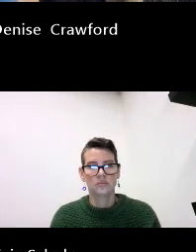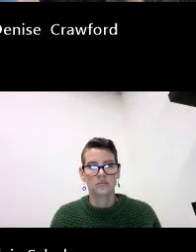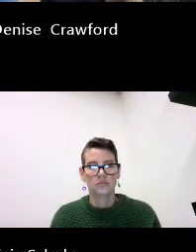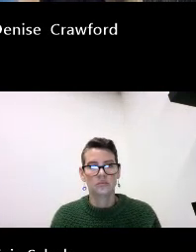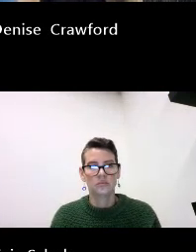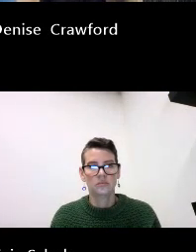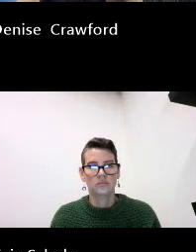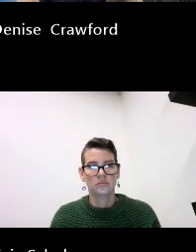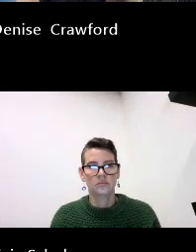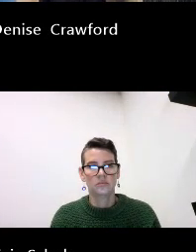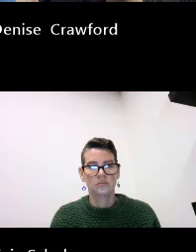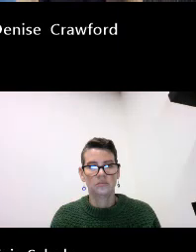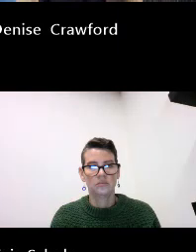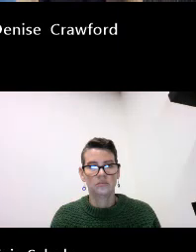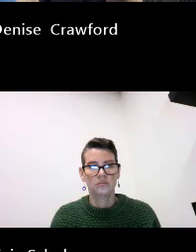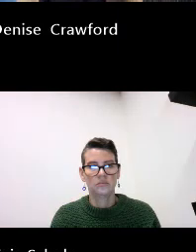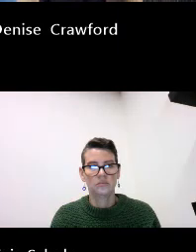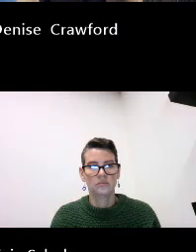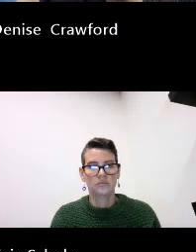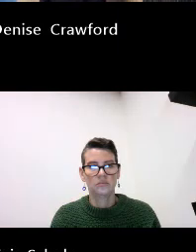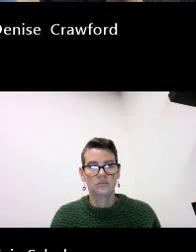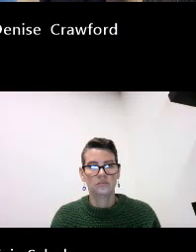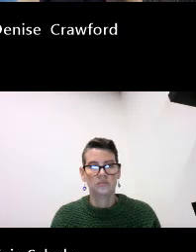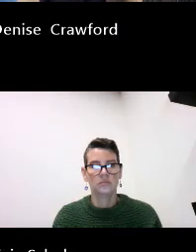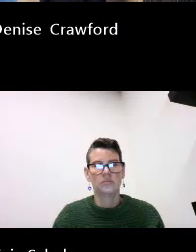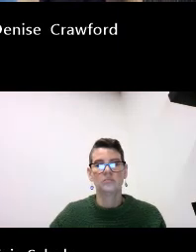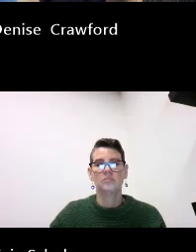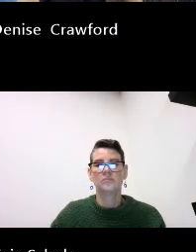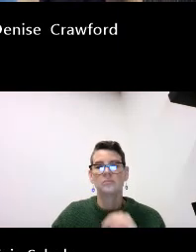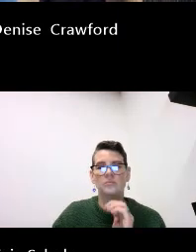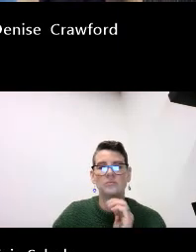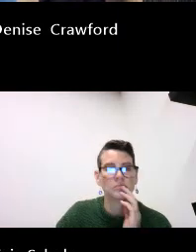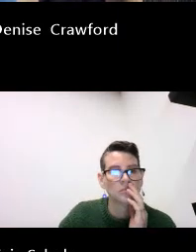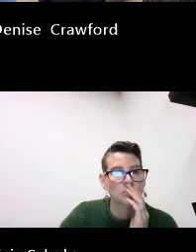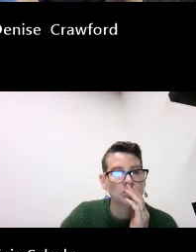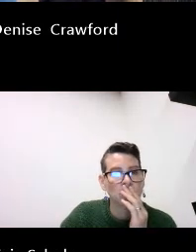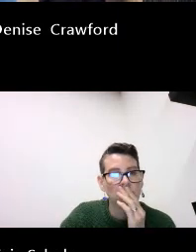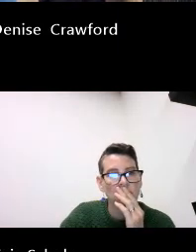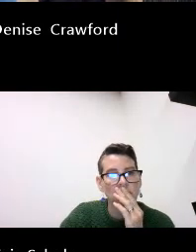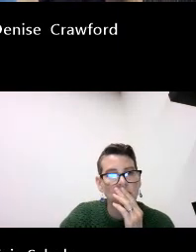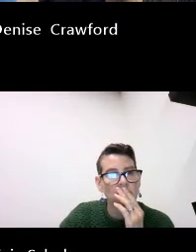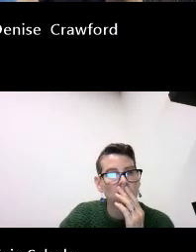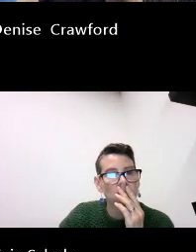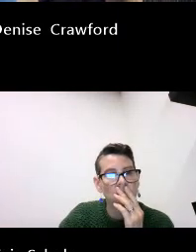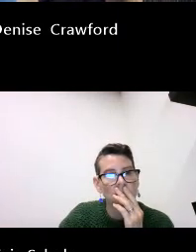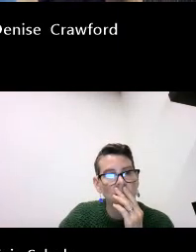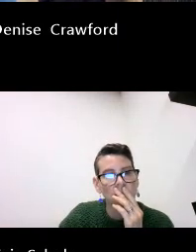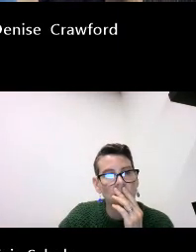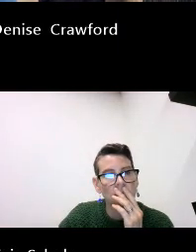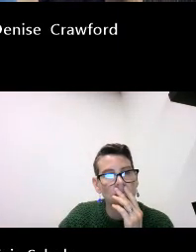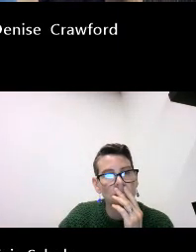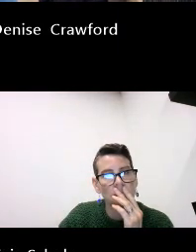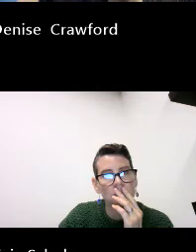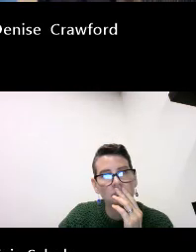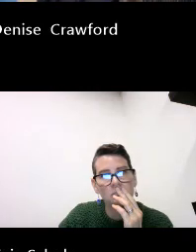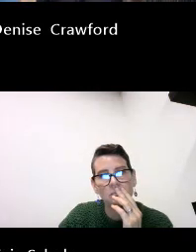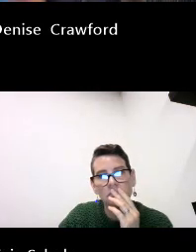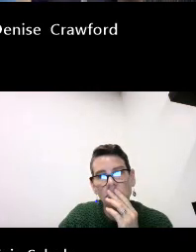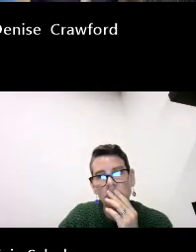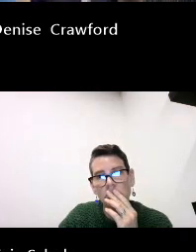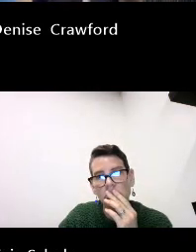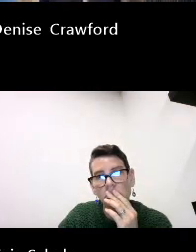client. What I'm looking for in a progress note is, when it comes to therapy, is more that what